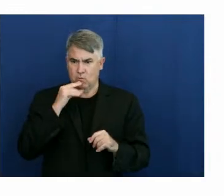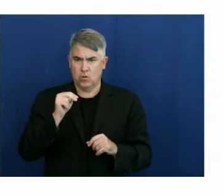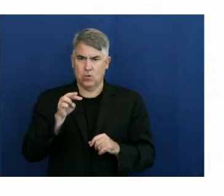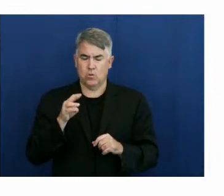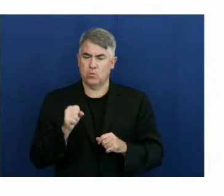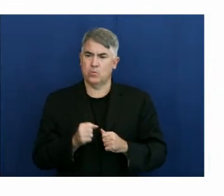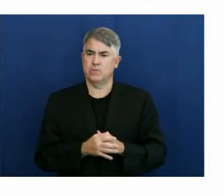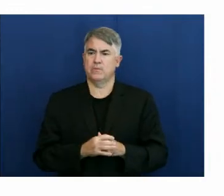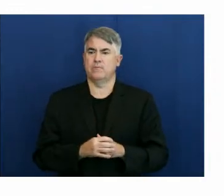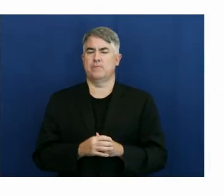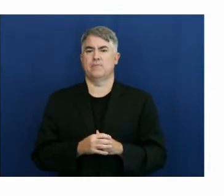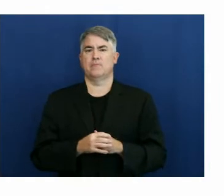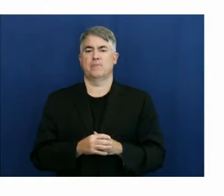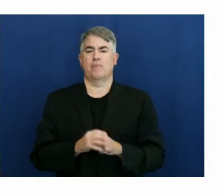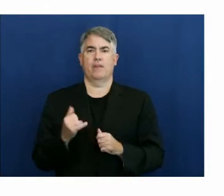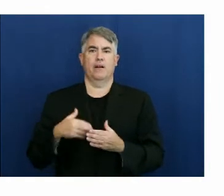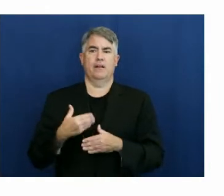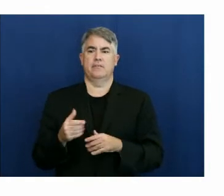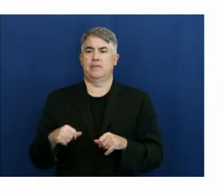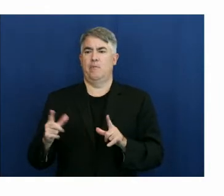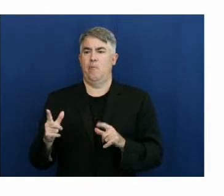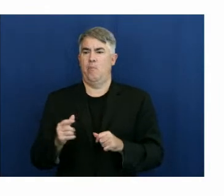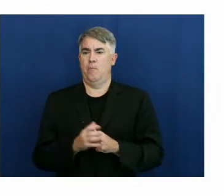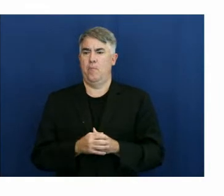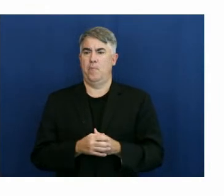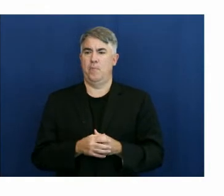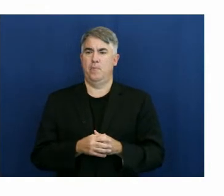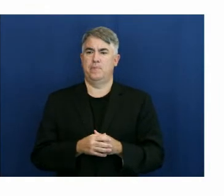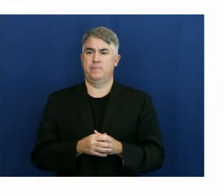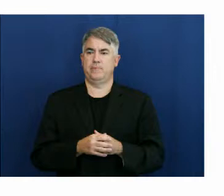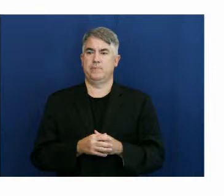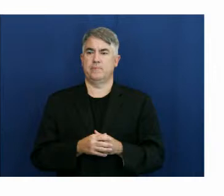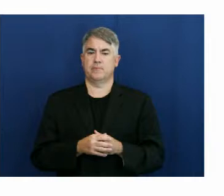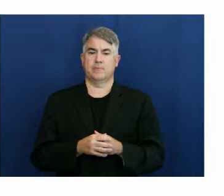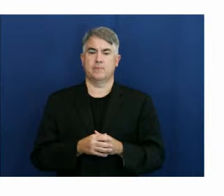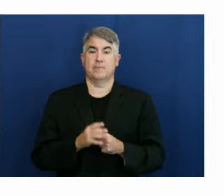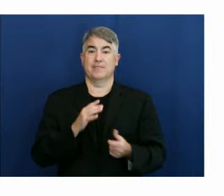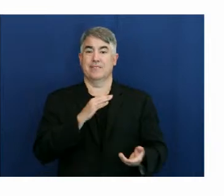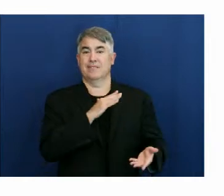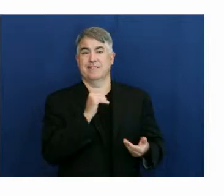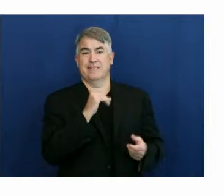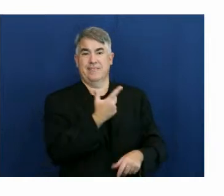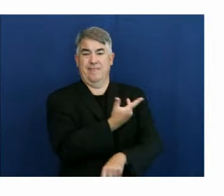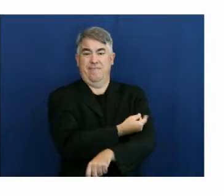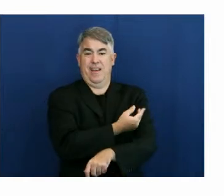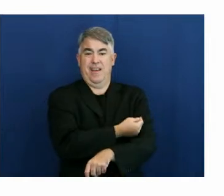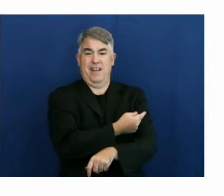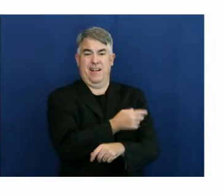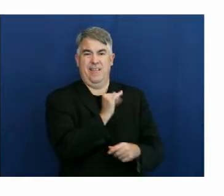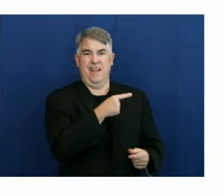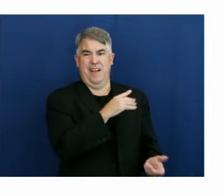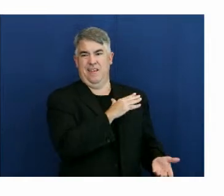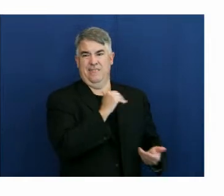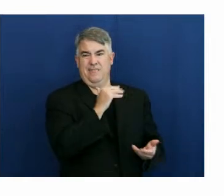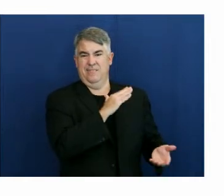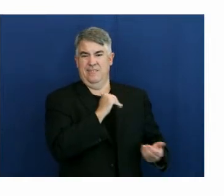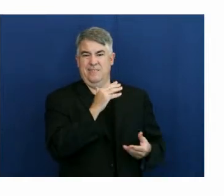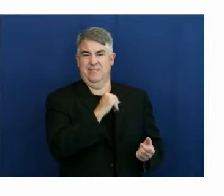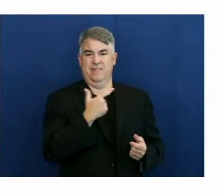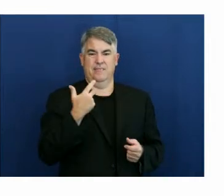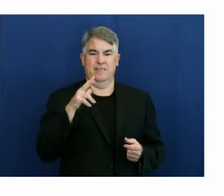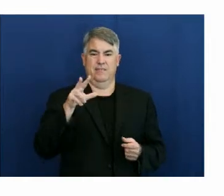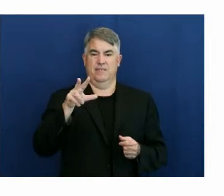doing. The next chart here, again, we're just showing the totals for what was actually received. You can see right there this week, 302,000,